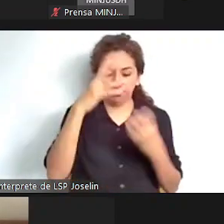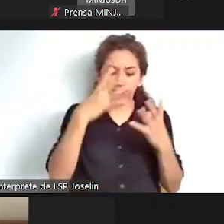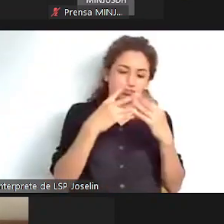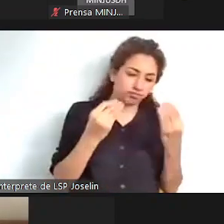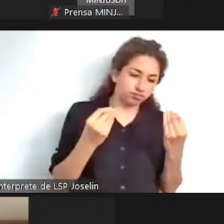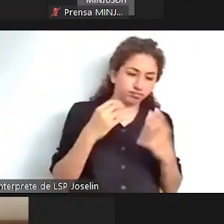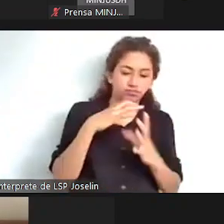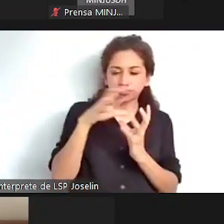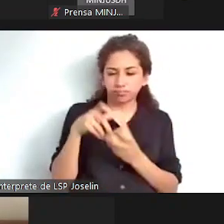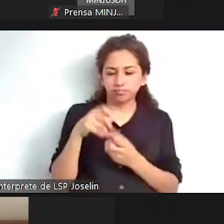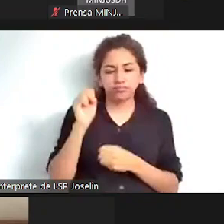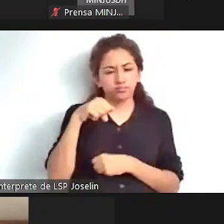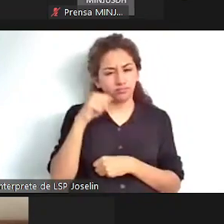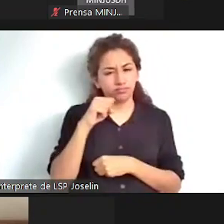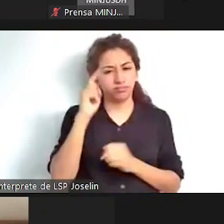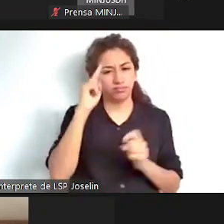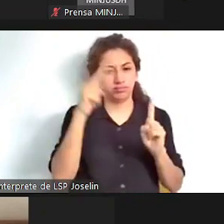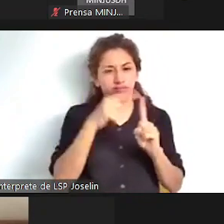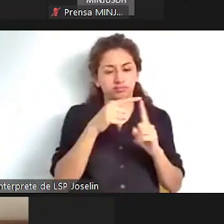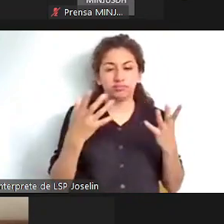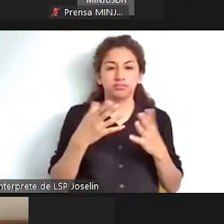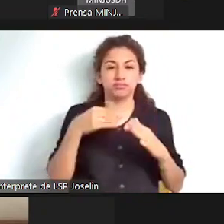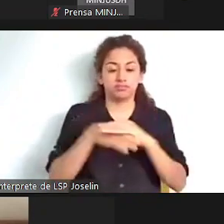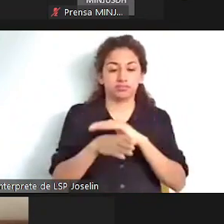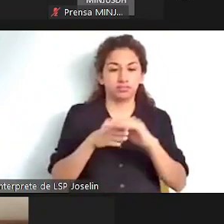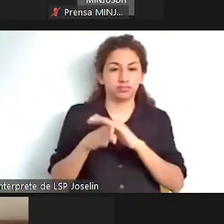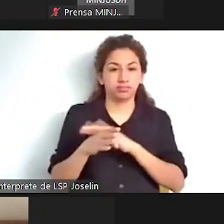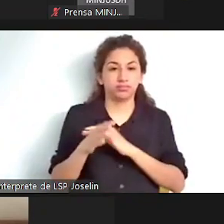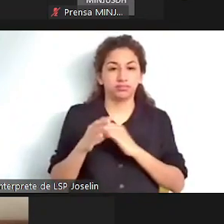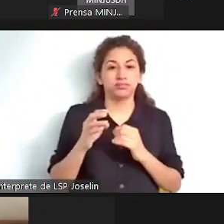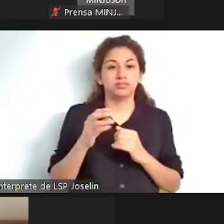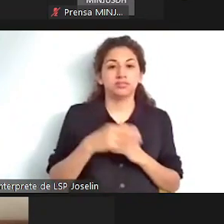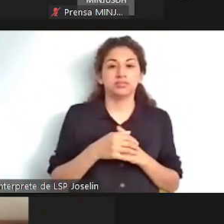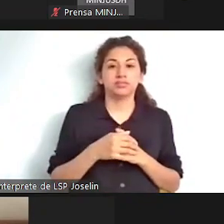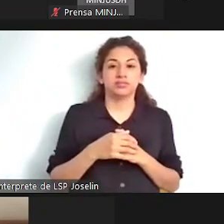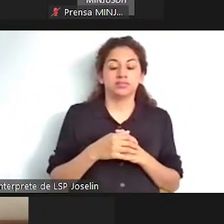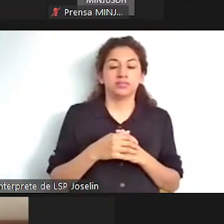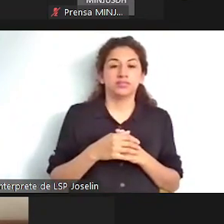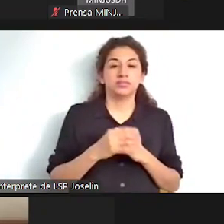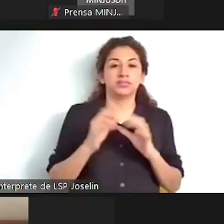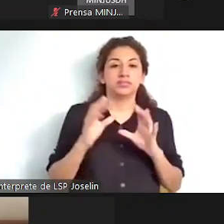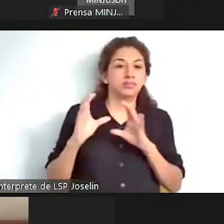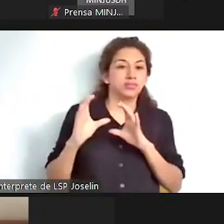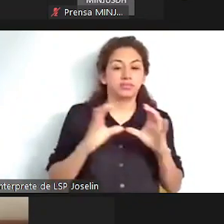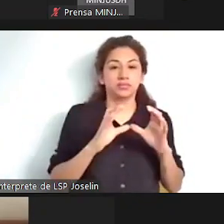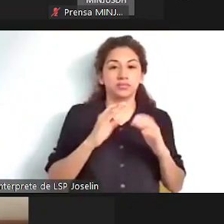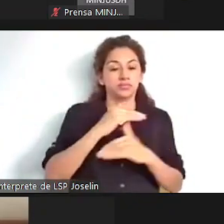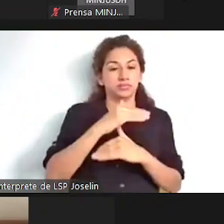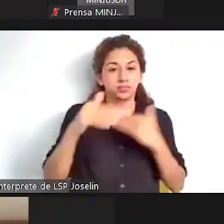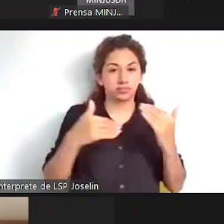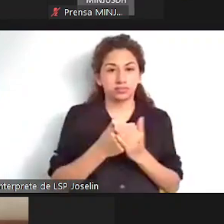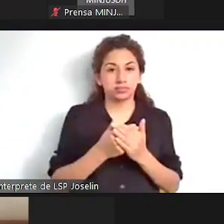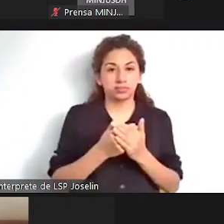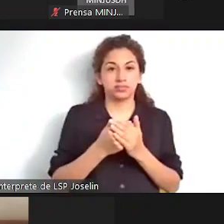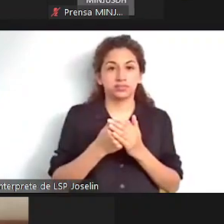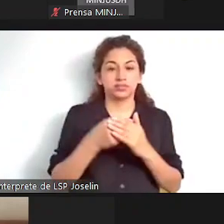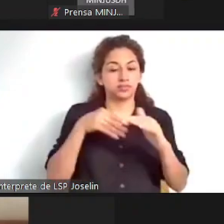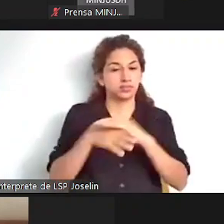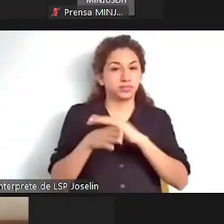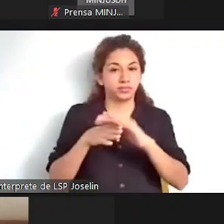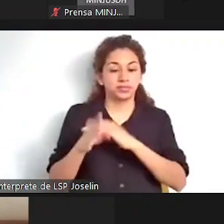the effective access to and exercise of freedom association and collective bargaining